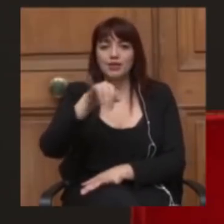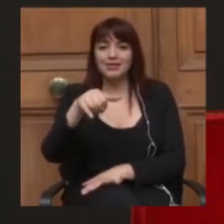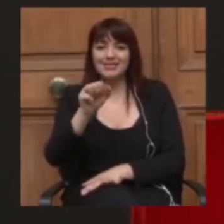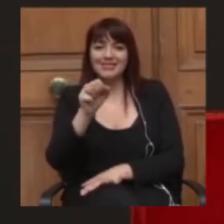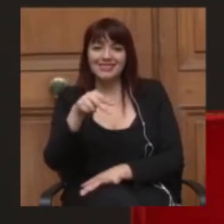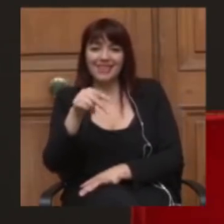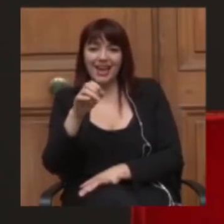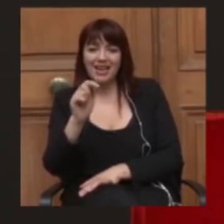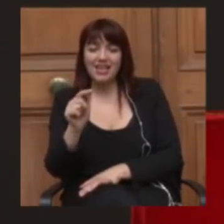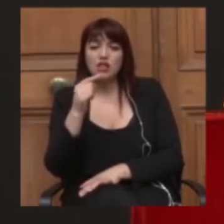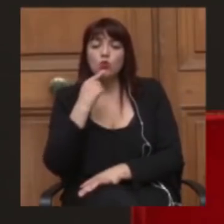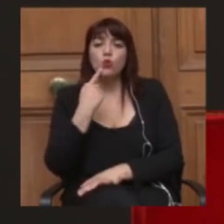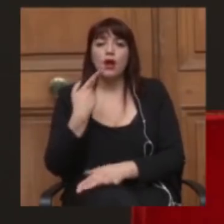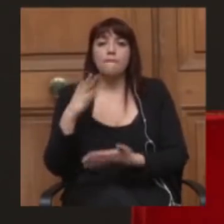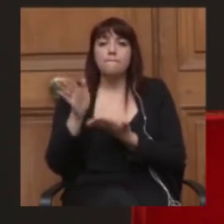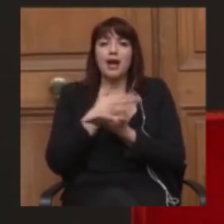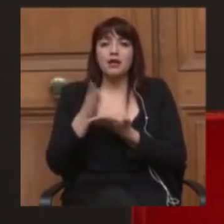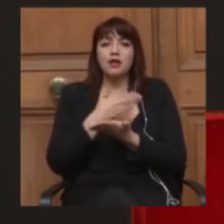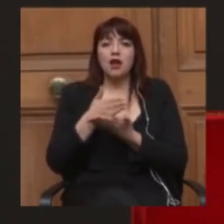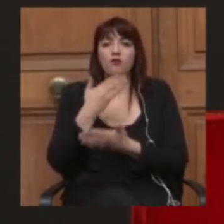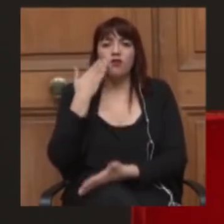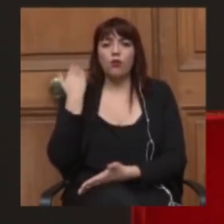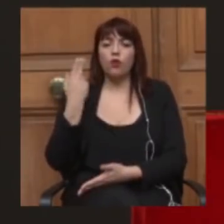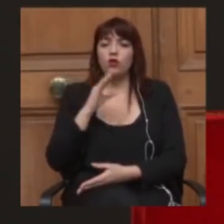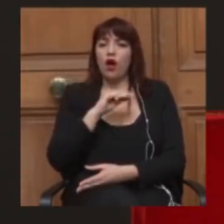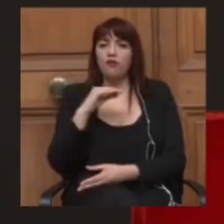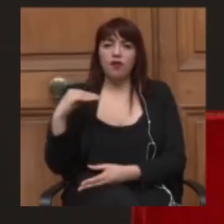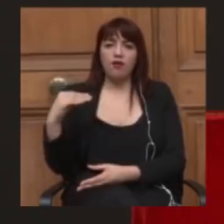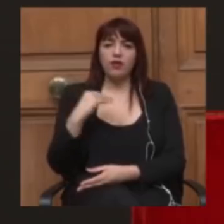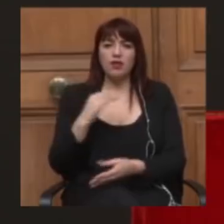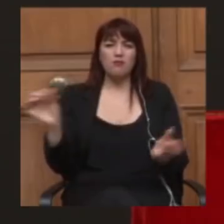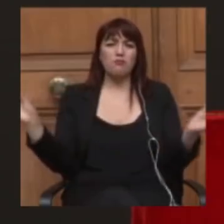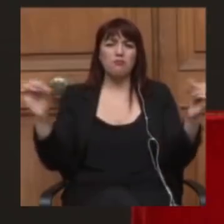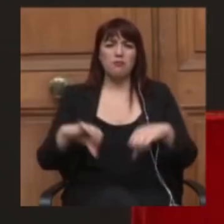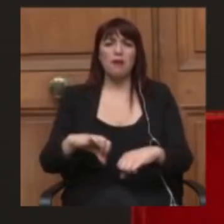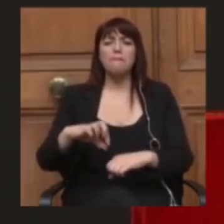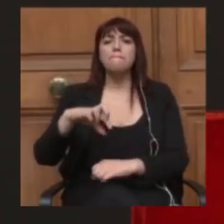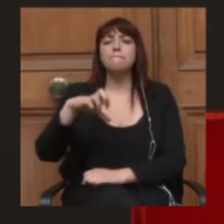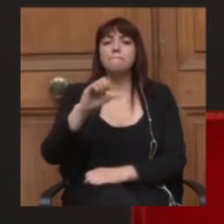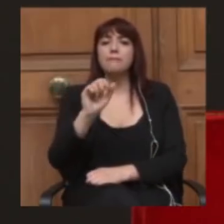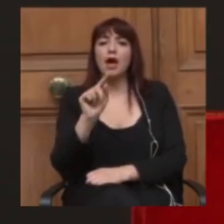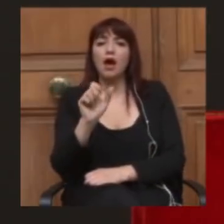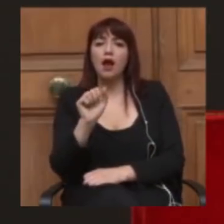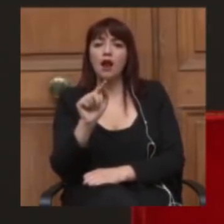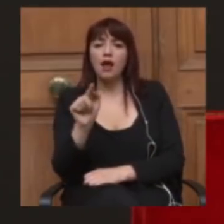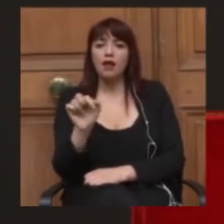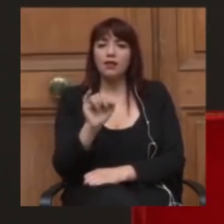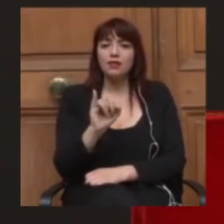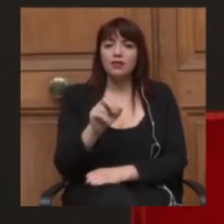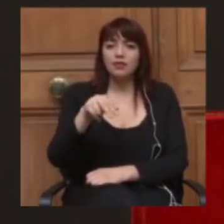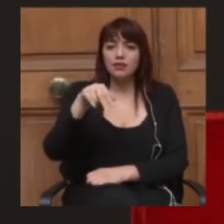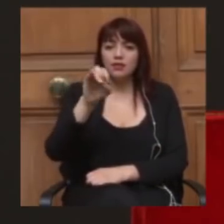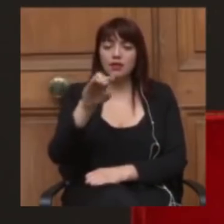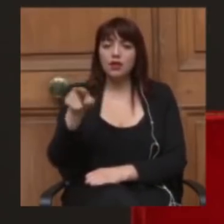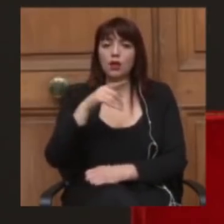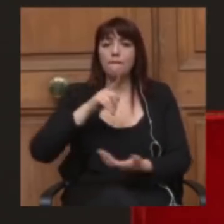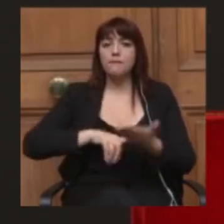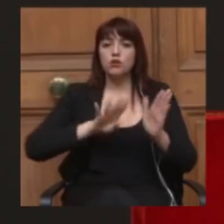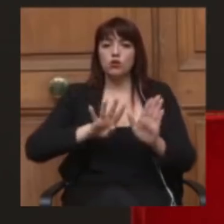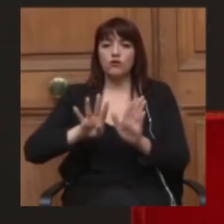of the massacre of Palestinians in Lebanon in 1982. For Alain Resnais